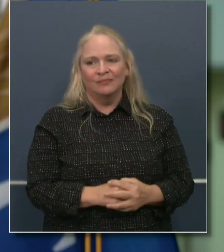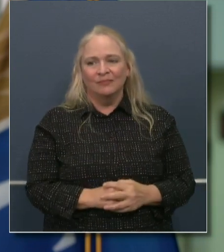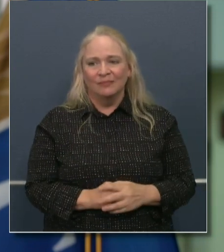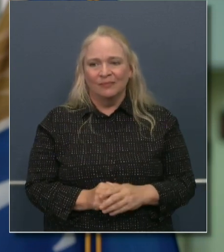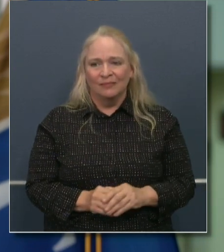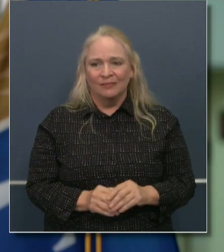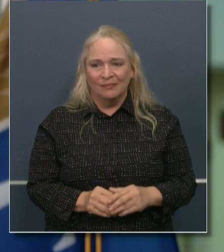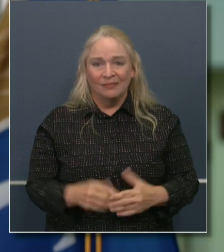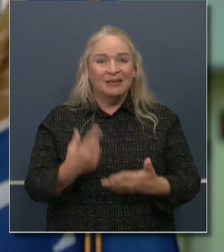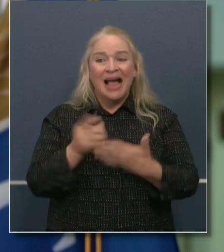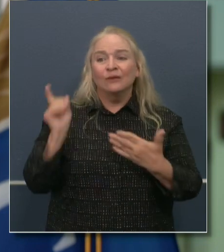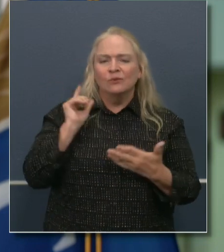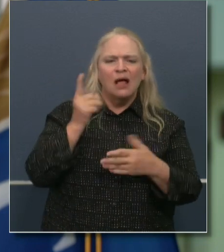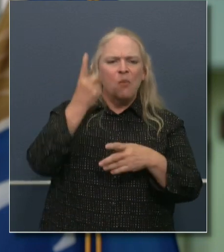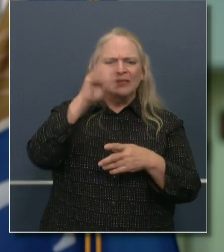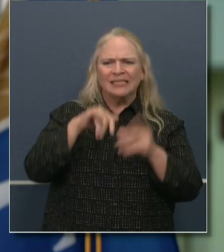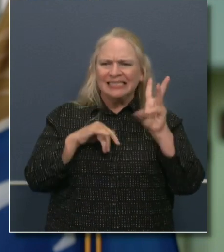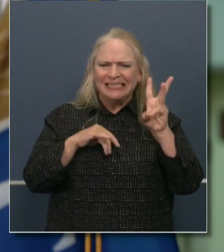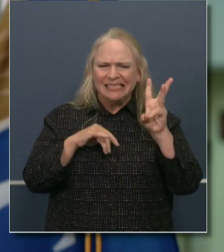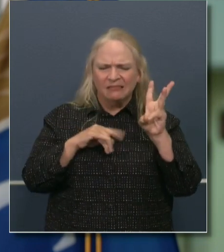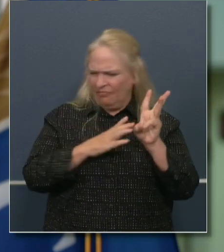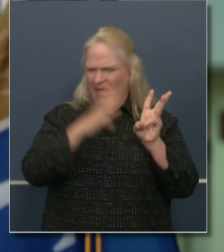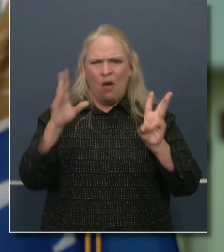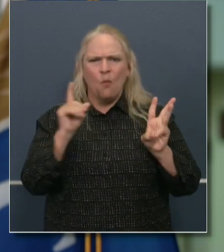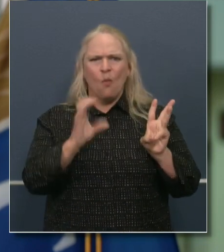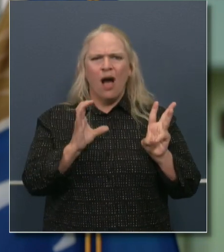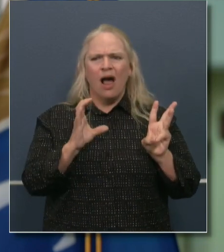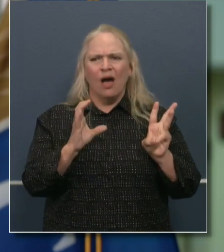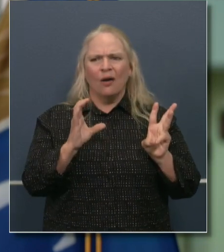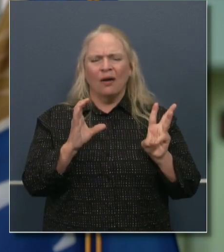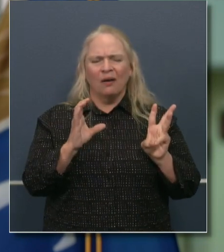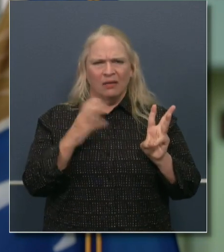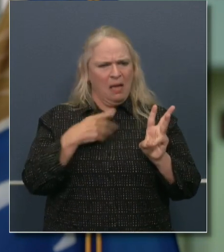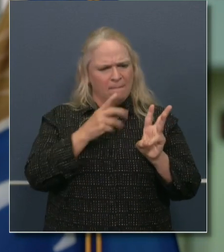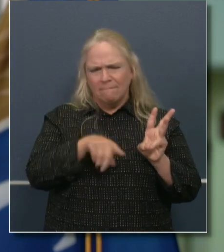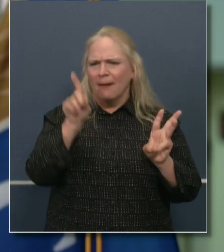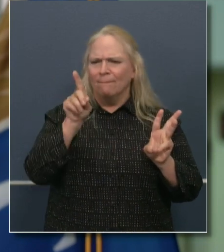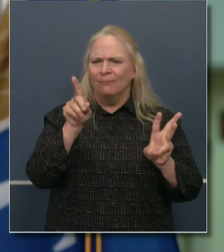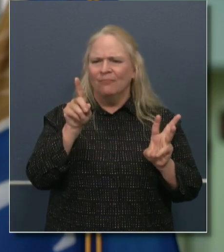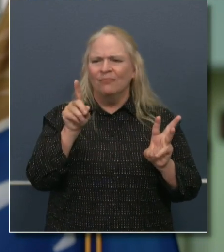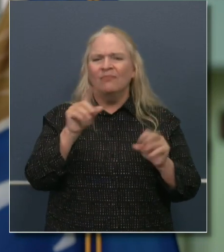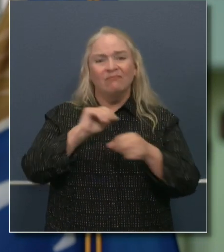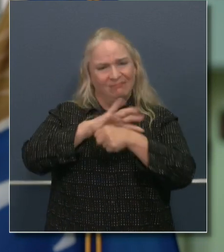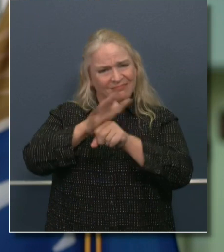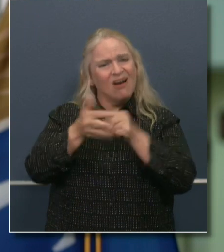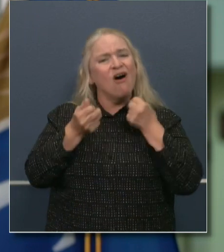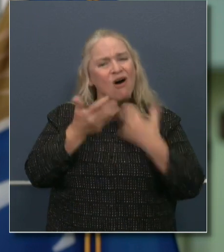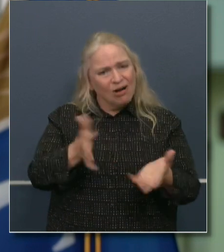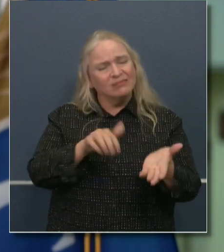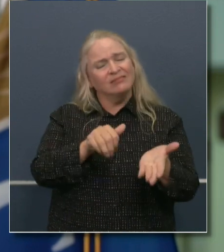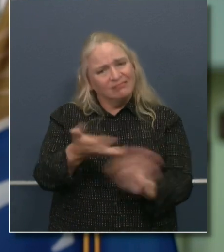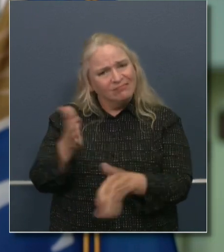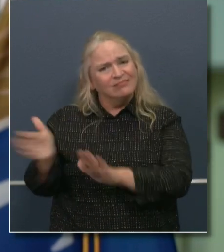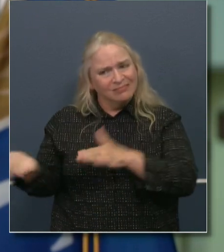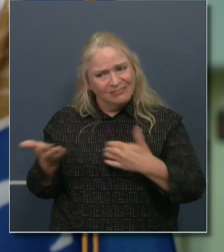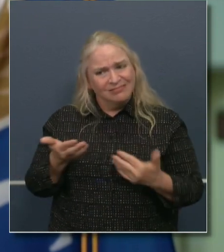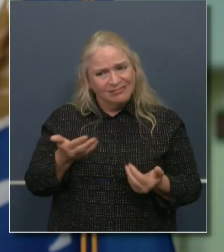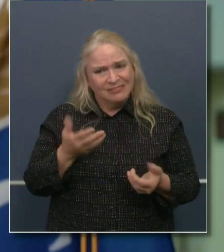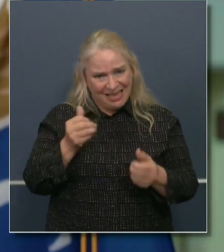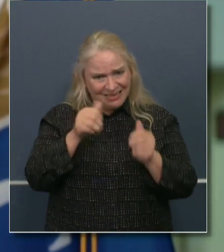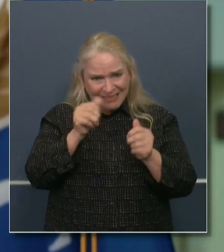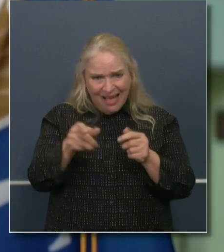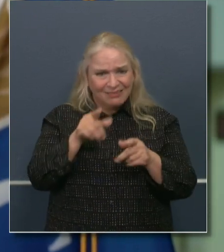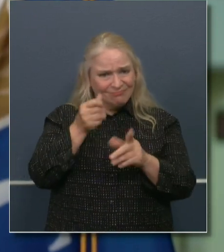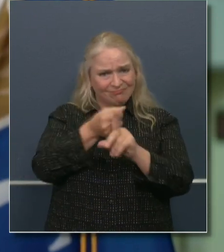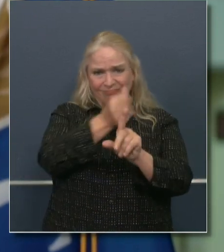lives lost. And so this continues to be a deadly disease. This continues to be a disease